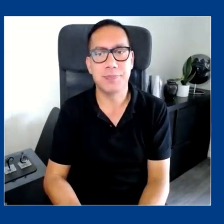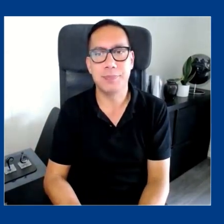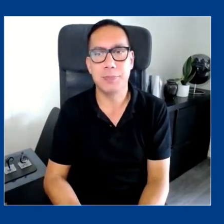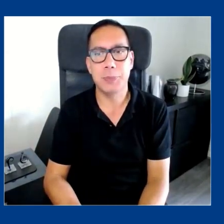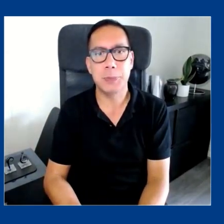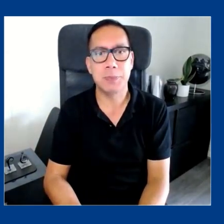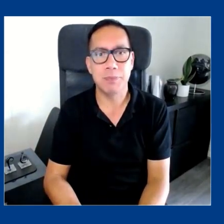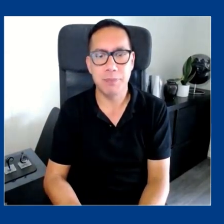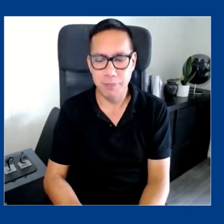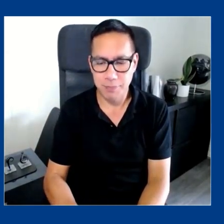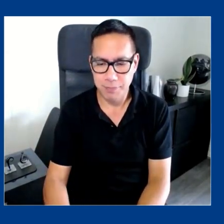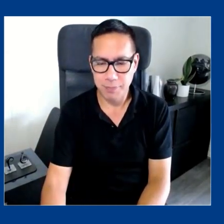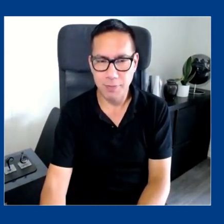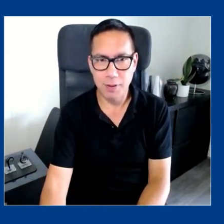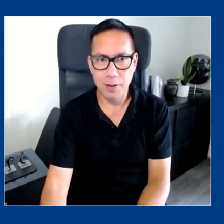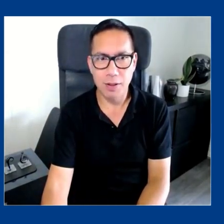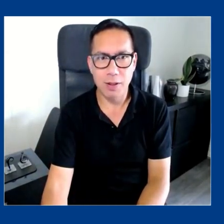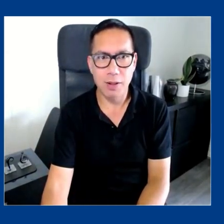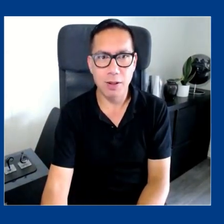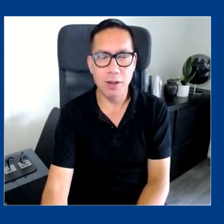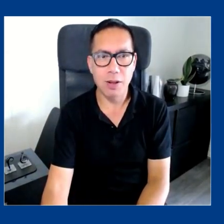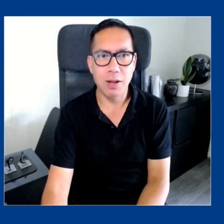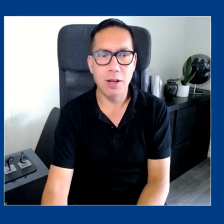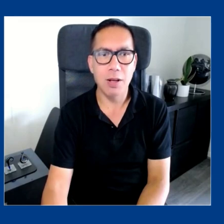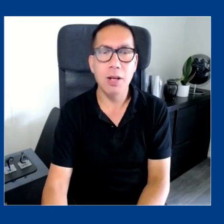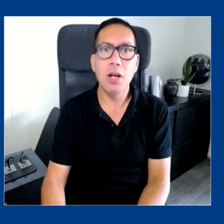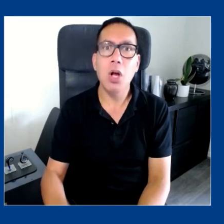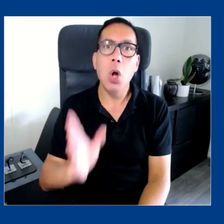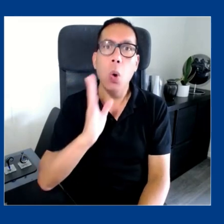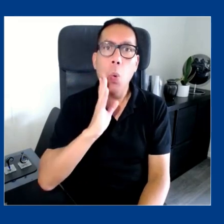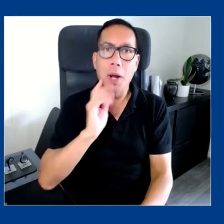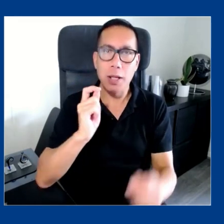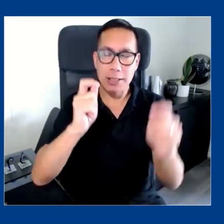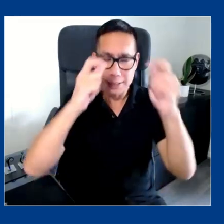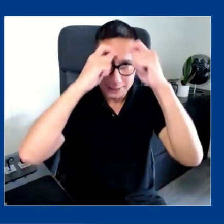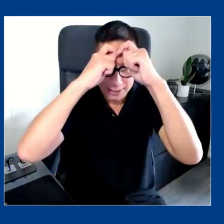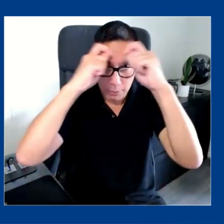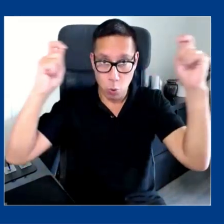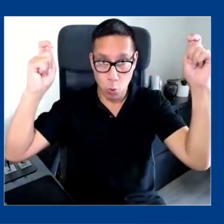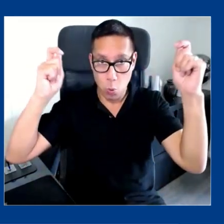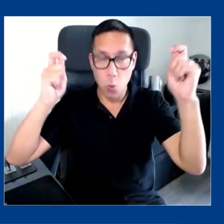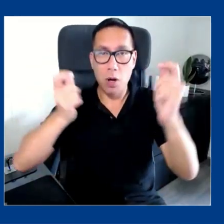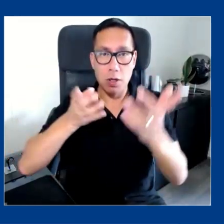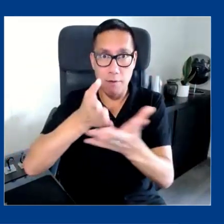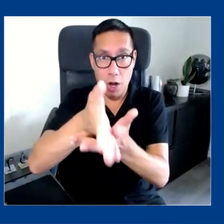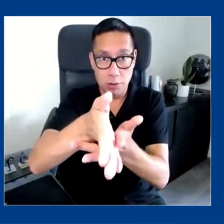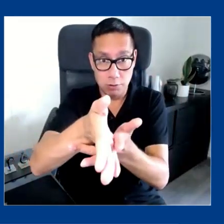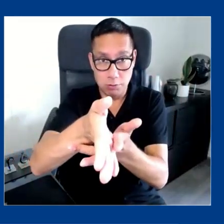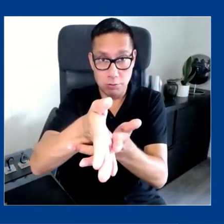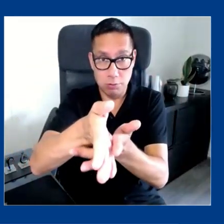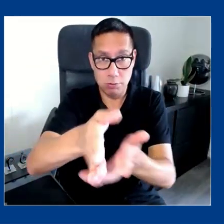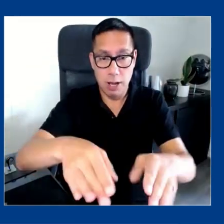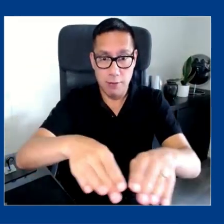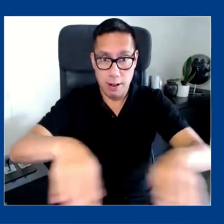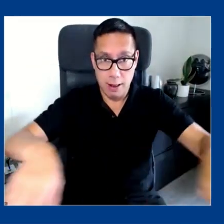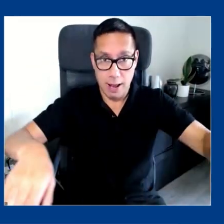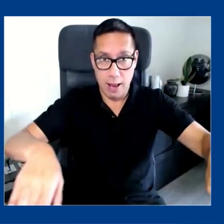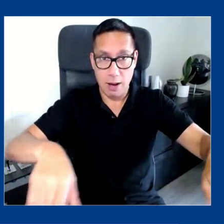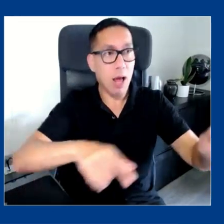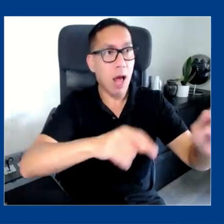The 5 kingdoms, and when Timor was divided, the land and the people and also tradition was